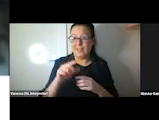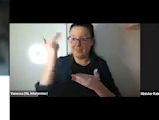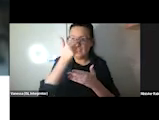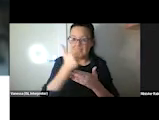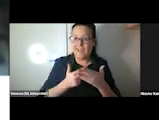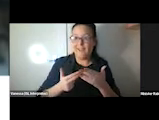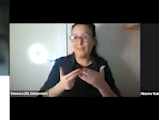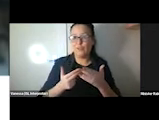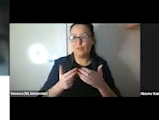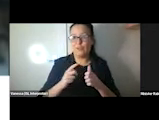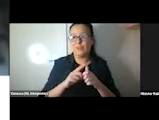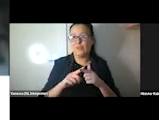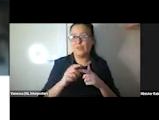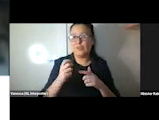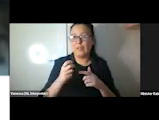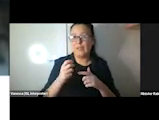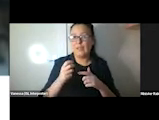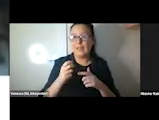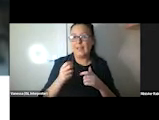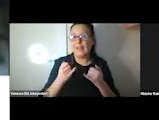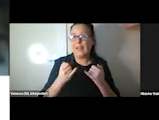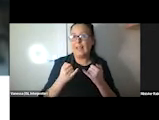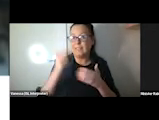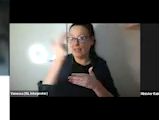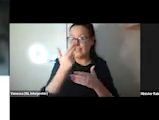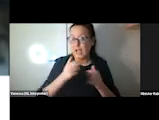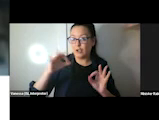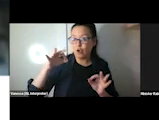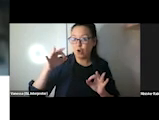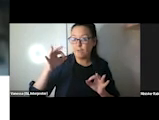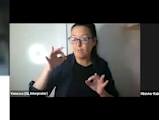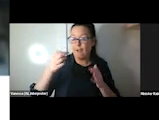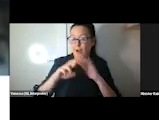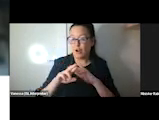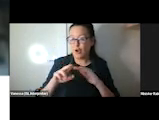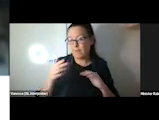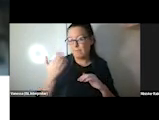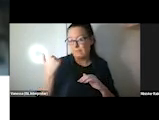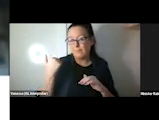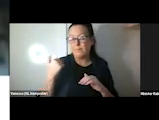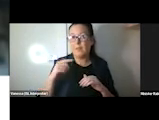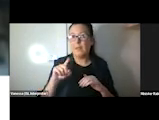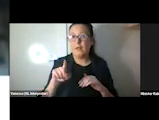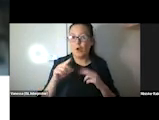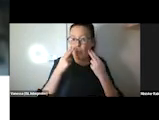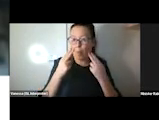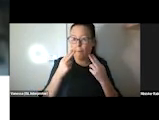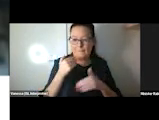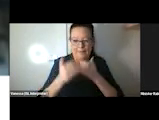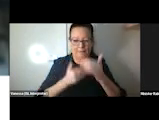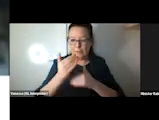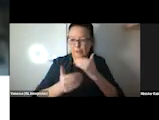either a sign certifier or design certifier, and the procedures that we would normally use to